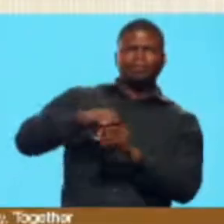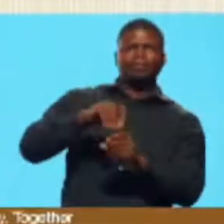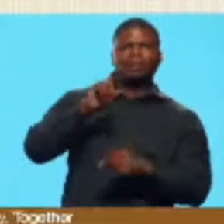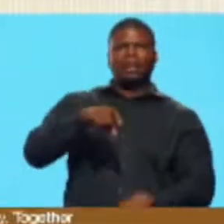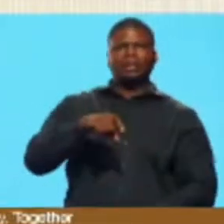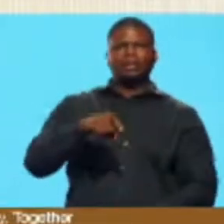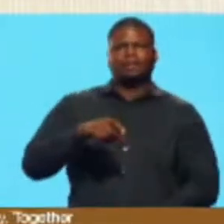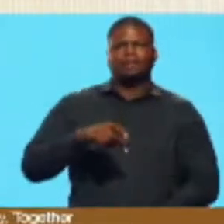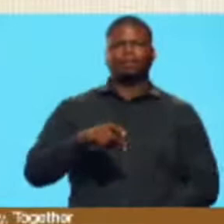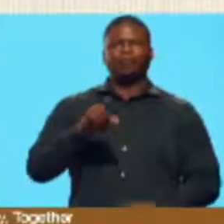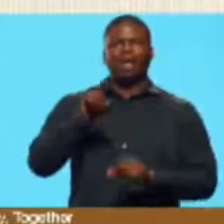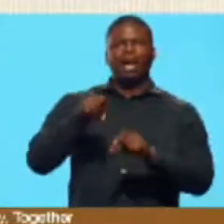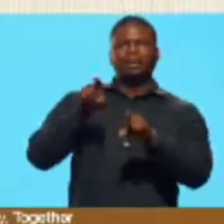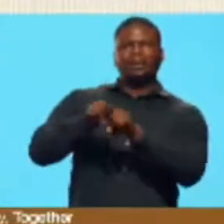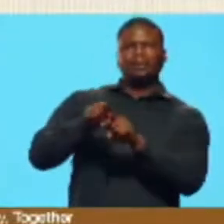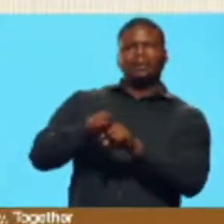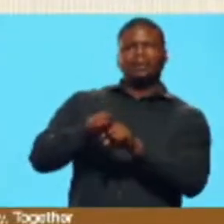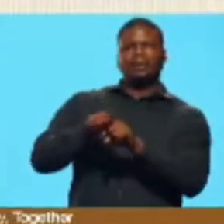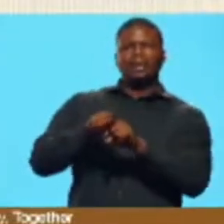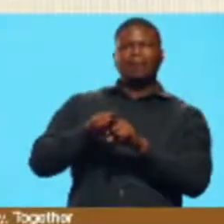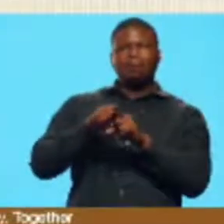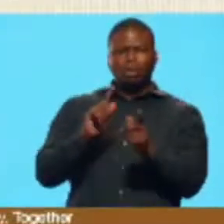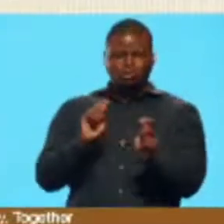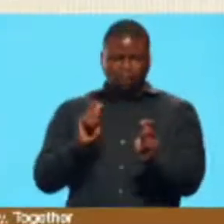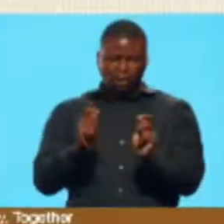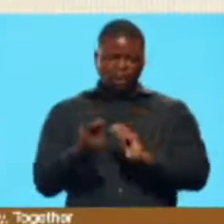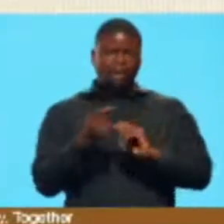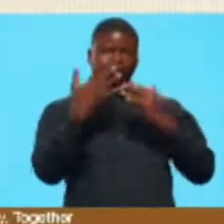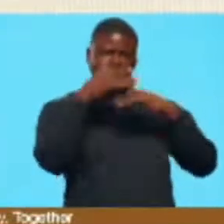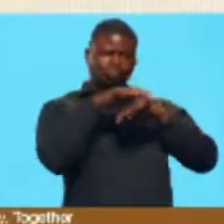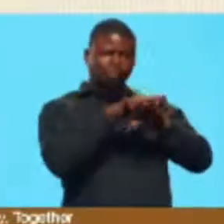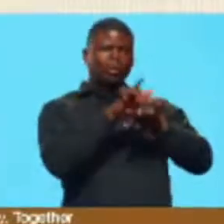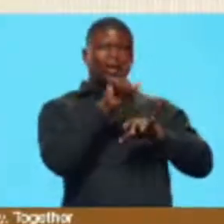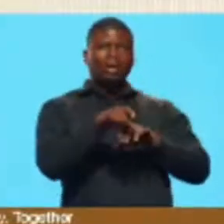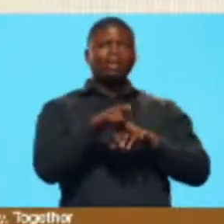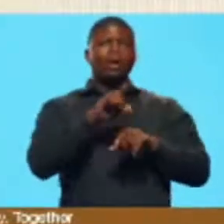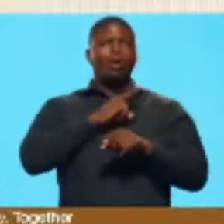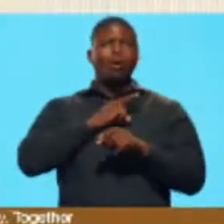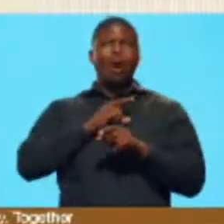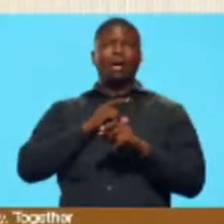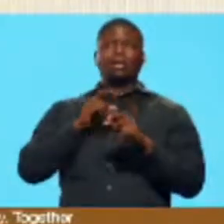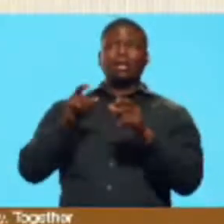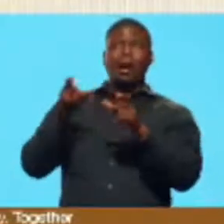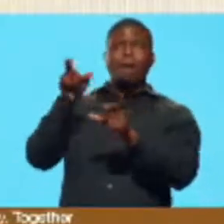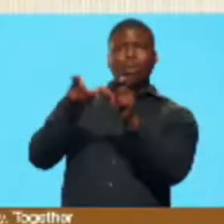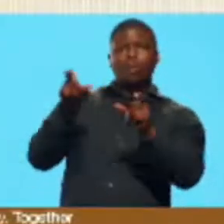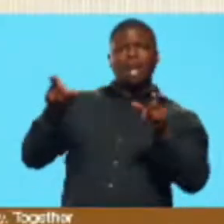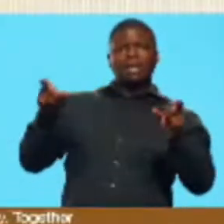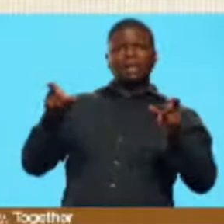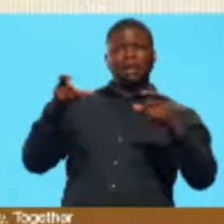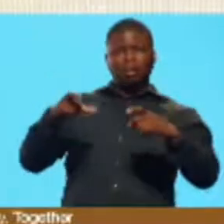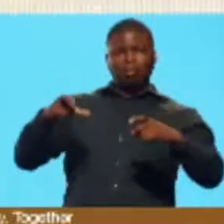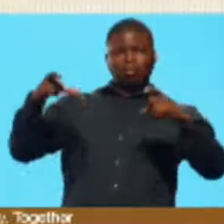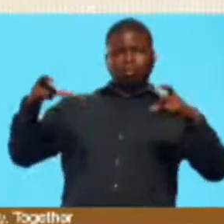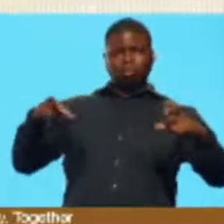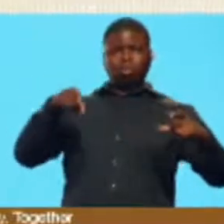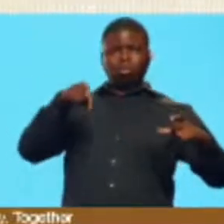integration so that we'll be able to address the population concern, especially for our young people.